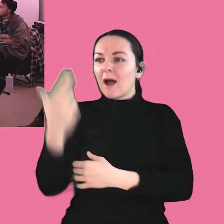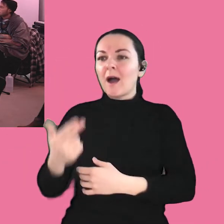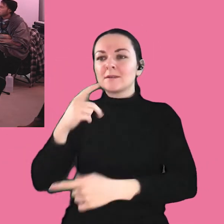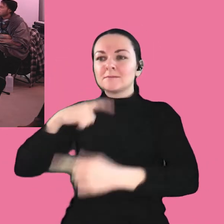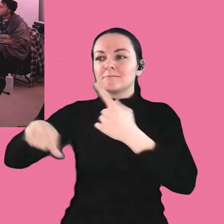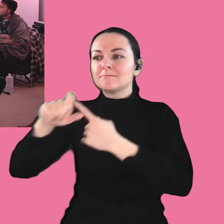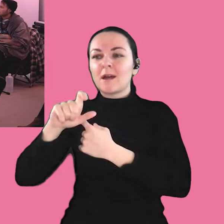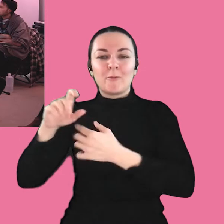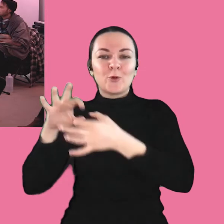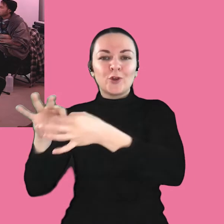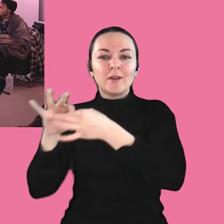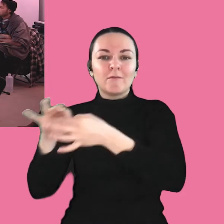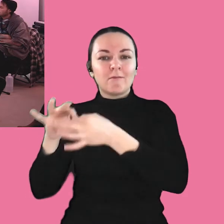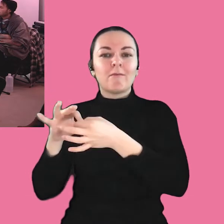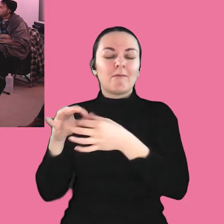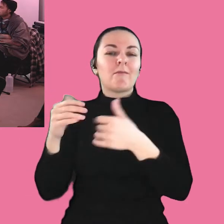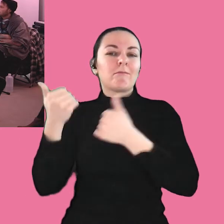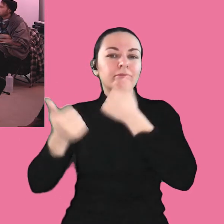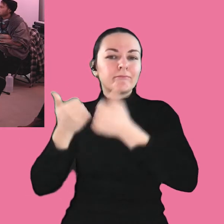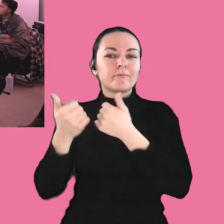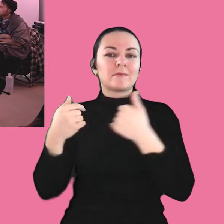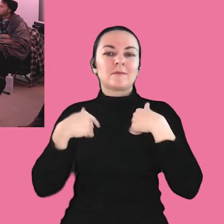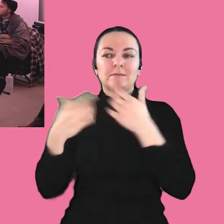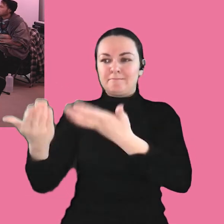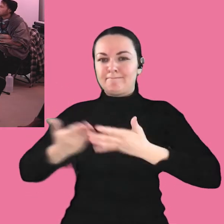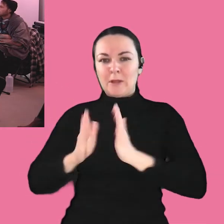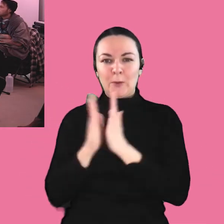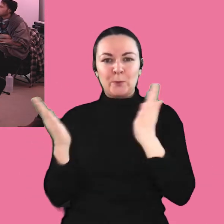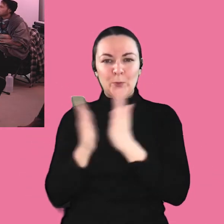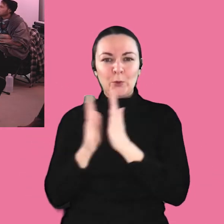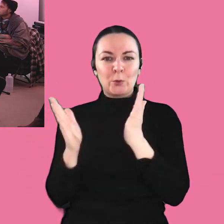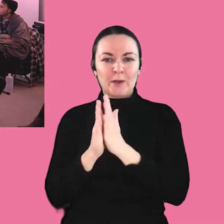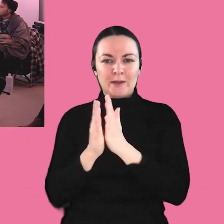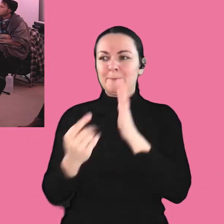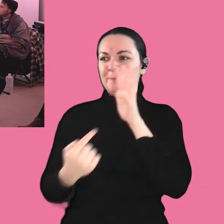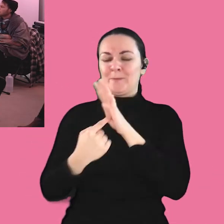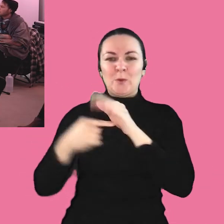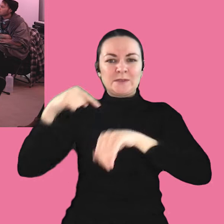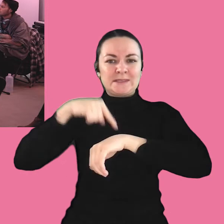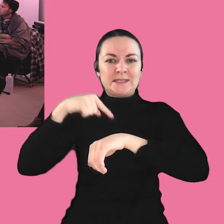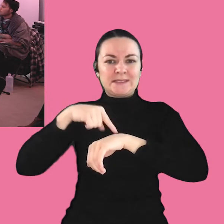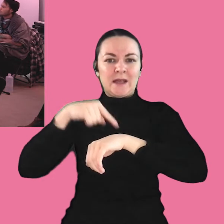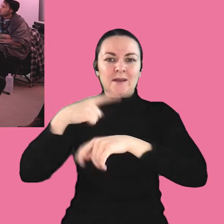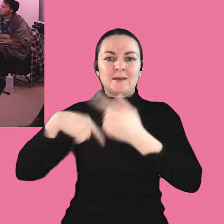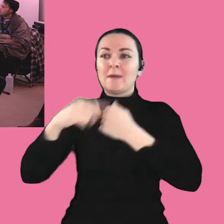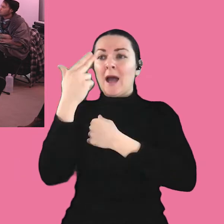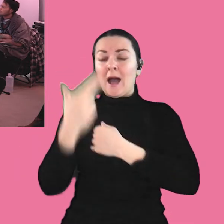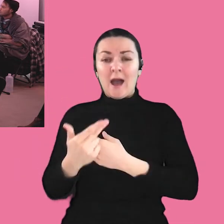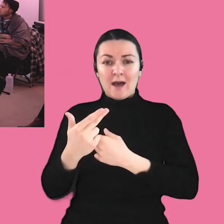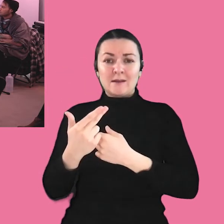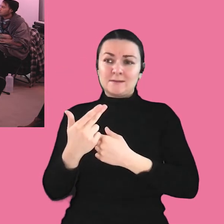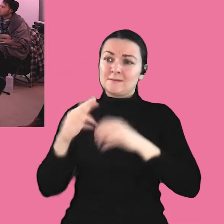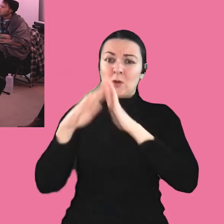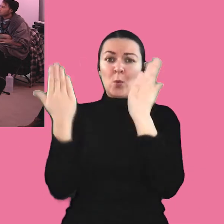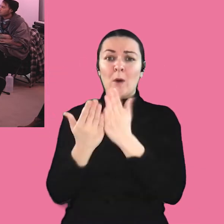into an abandoned rubber factory for a bit with some artists, and it was my first real experience after dropping out of school of